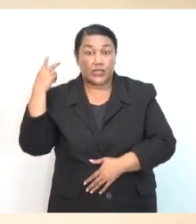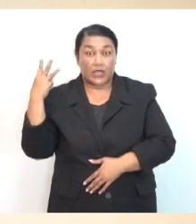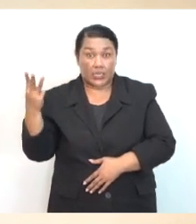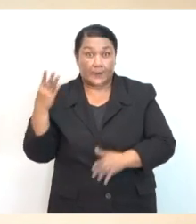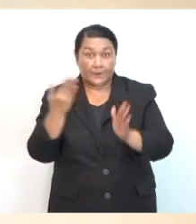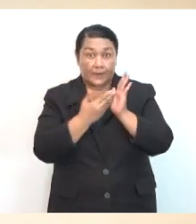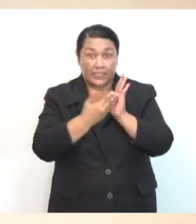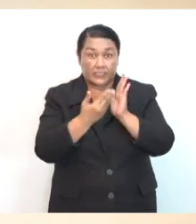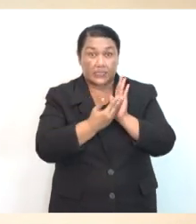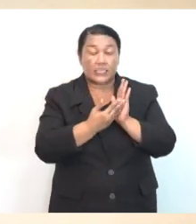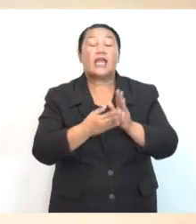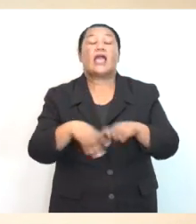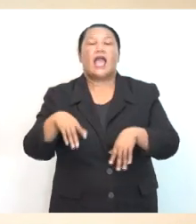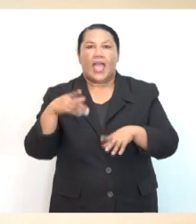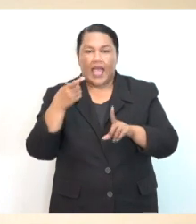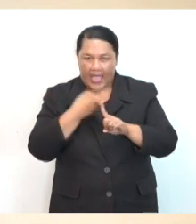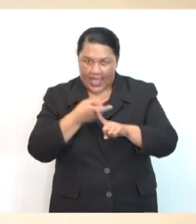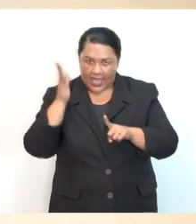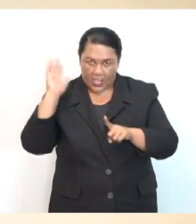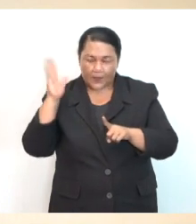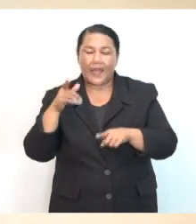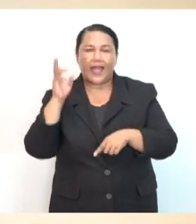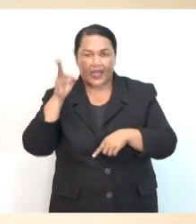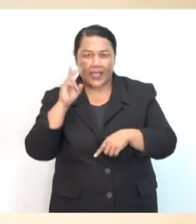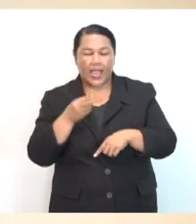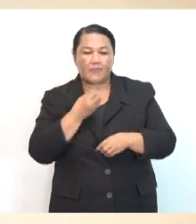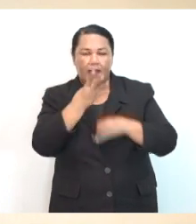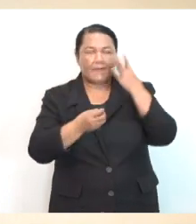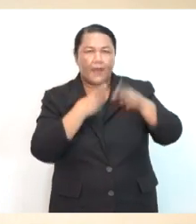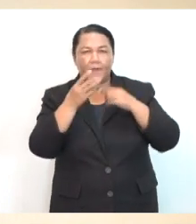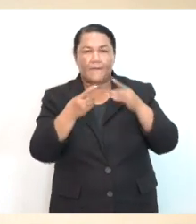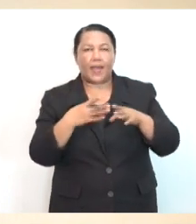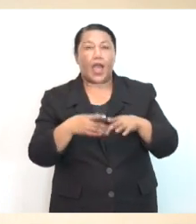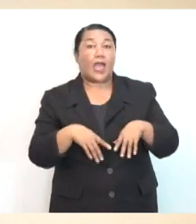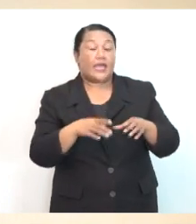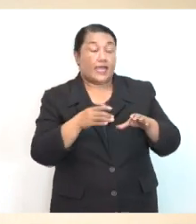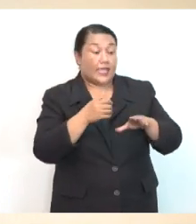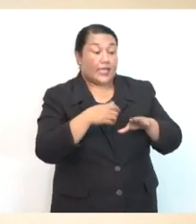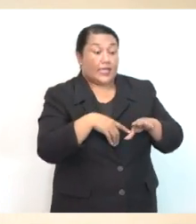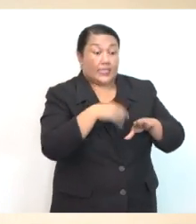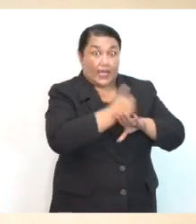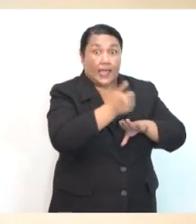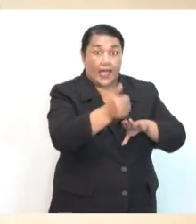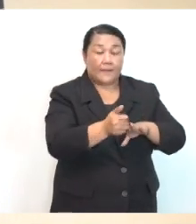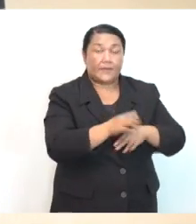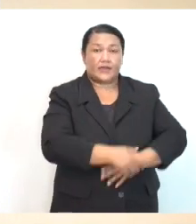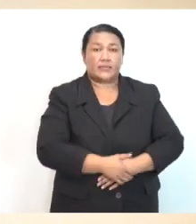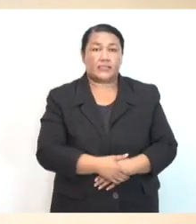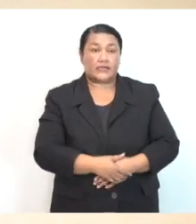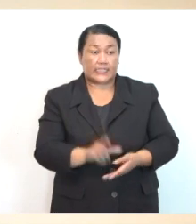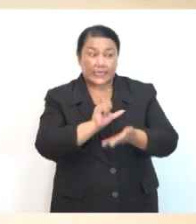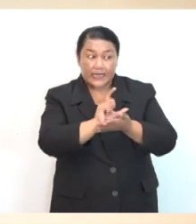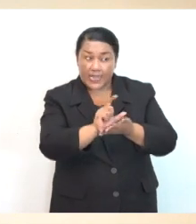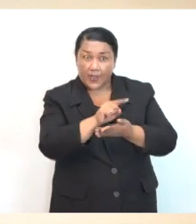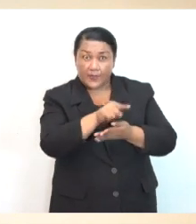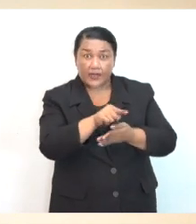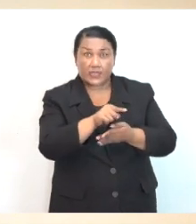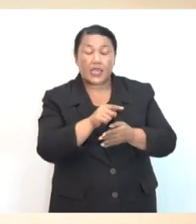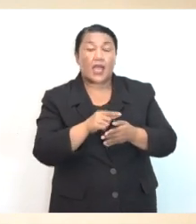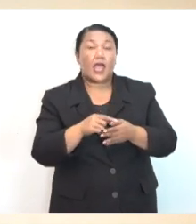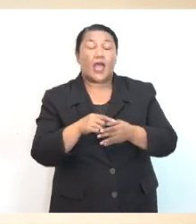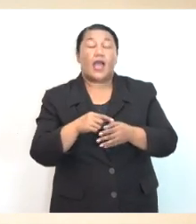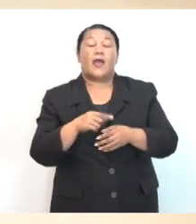of legislation, which will then again undergo consultation, and ultimately the financial implications will be considered, whether provision can